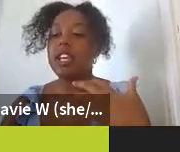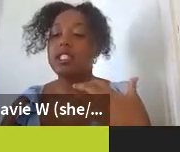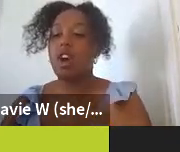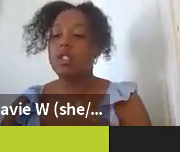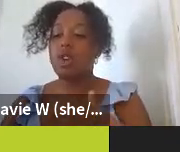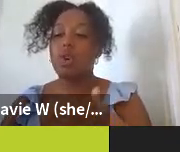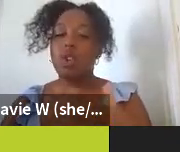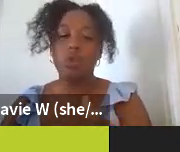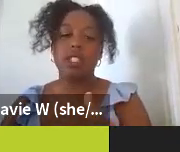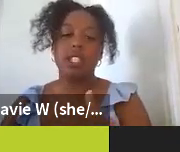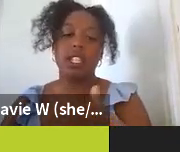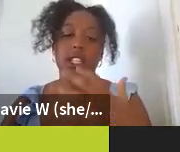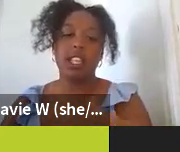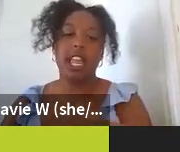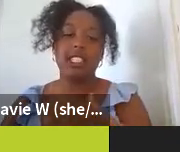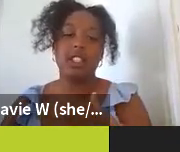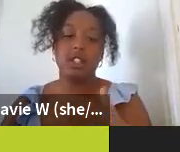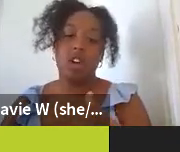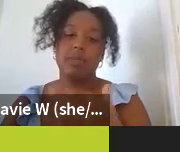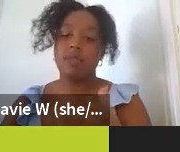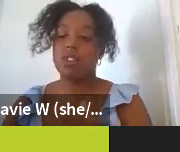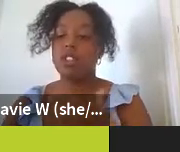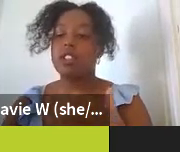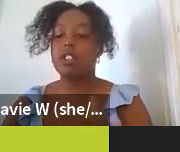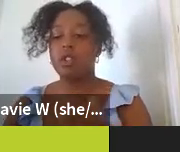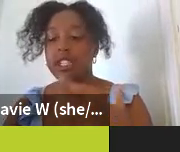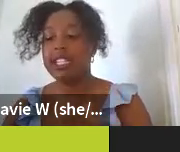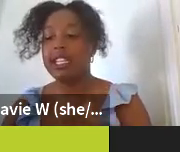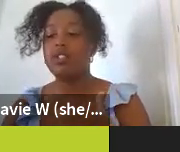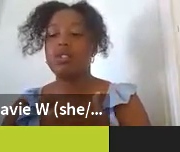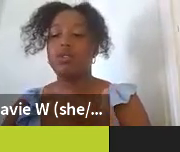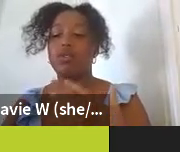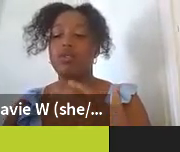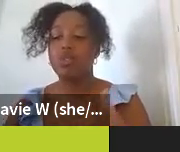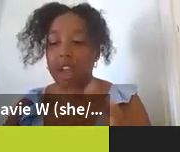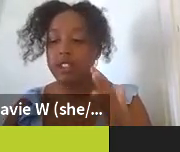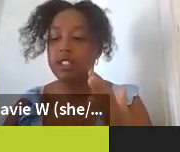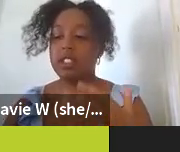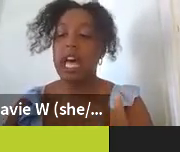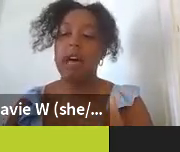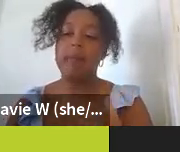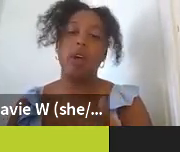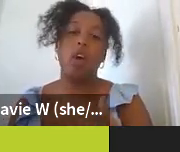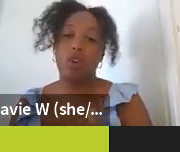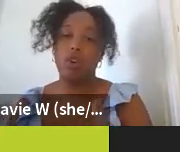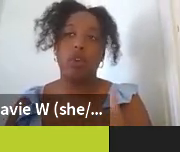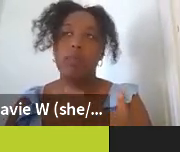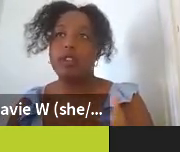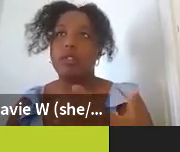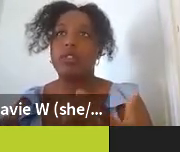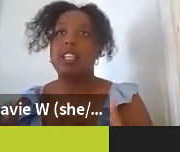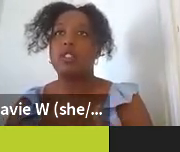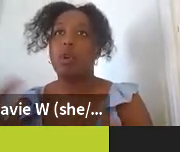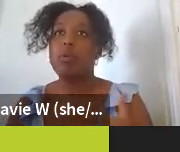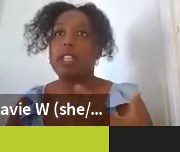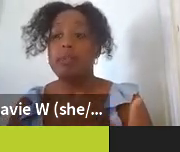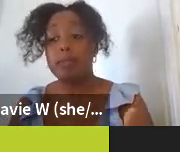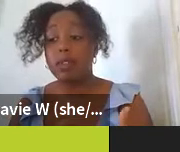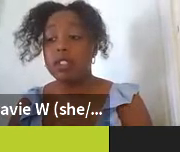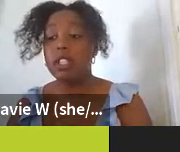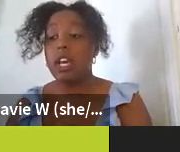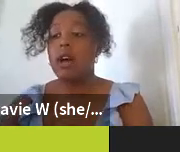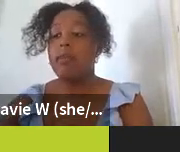think it's also closely, like the idea, the concept of the circus is closely linked to travelers, or who are better known as the